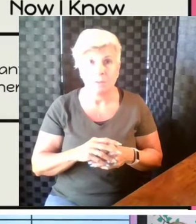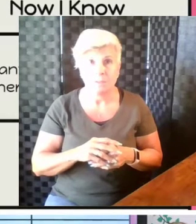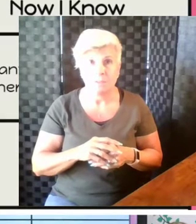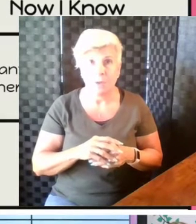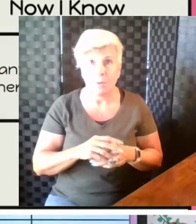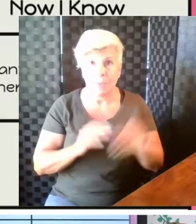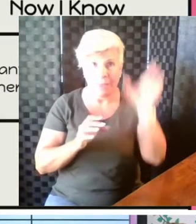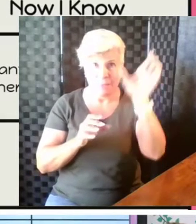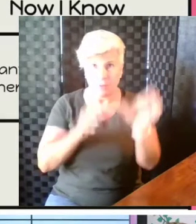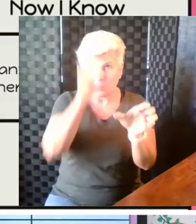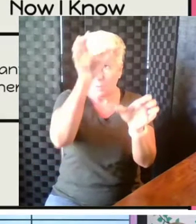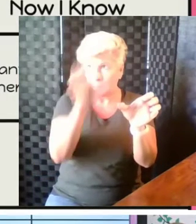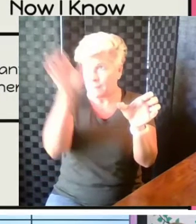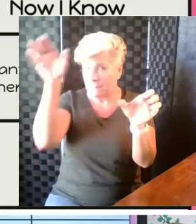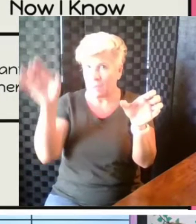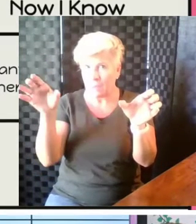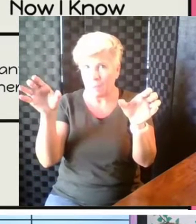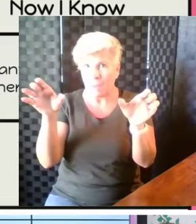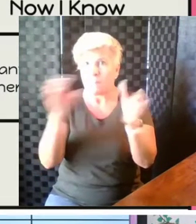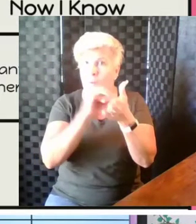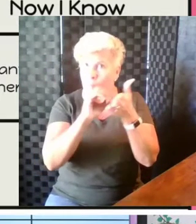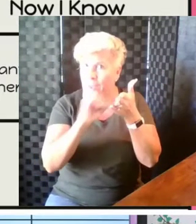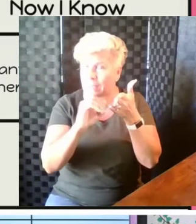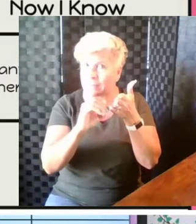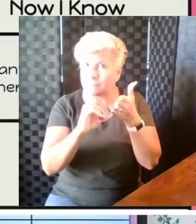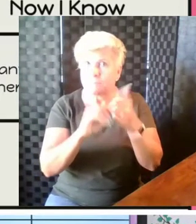graphic organizer, I want to add those things.